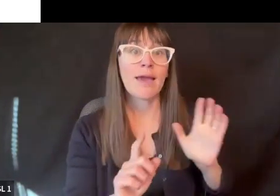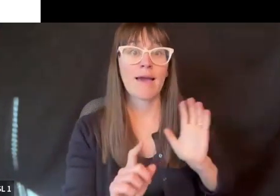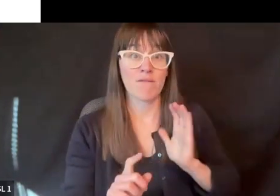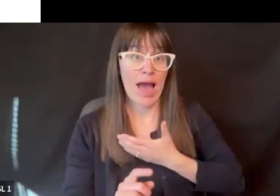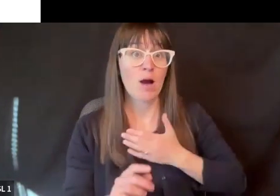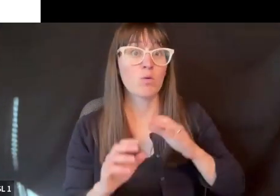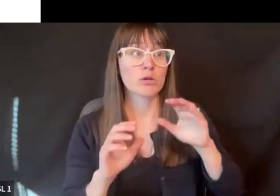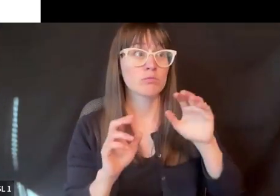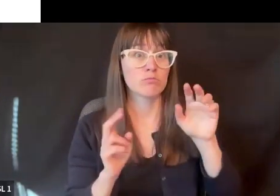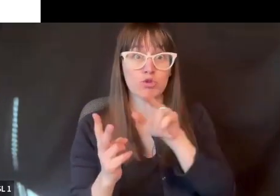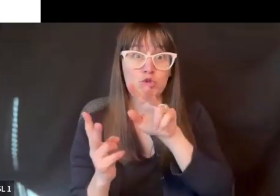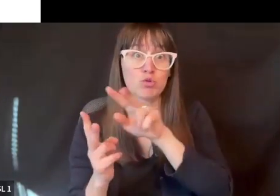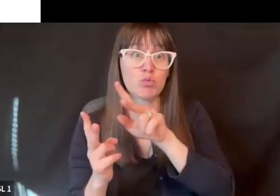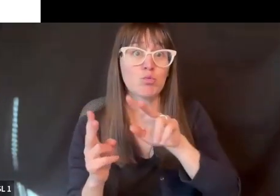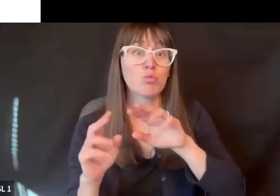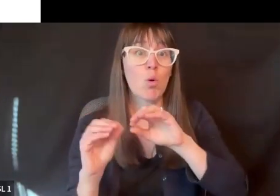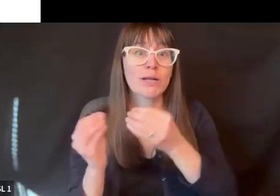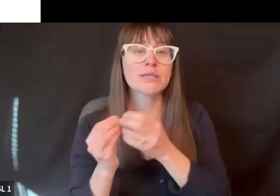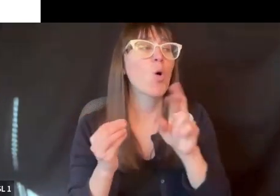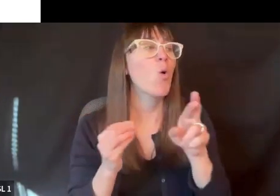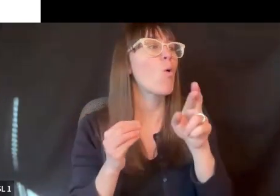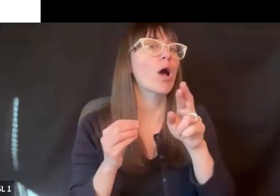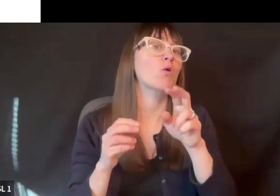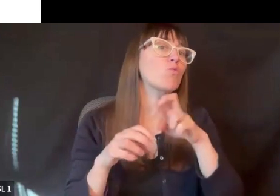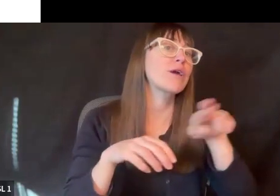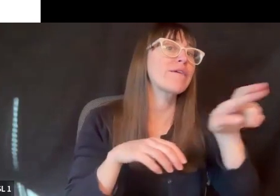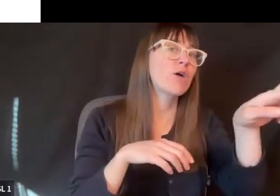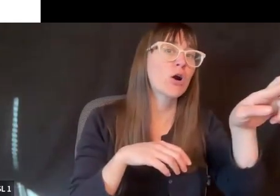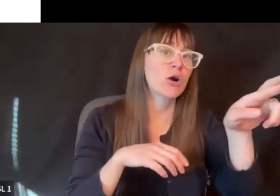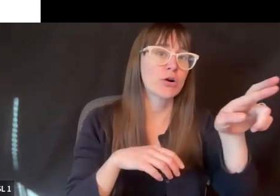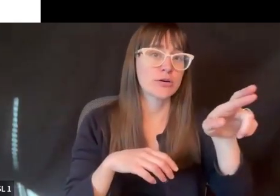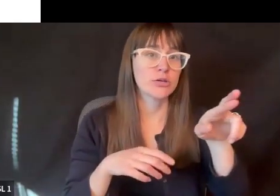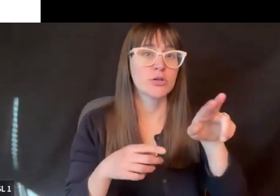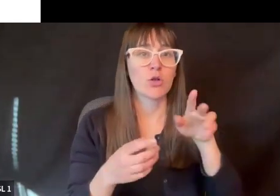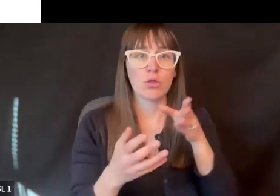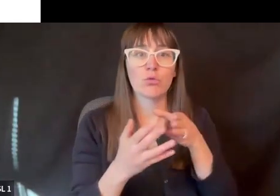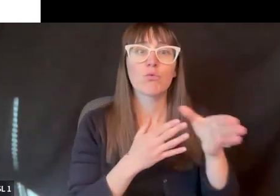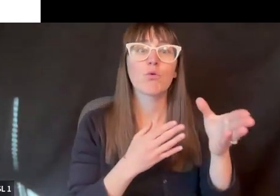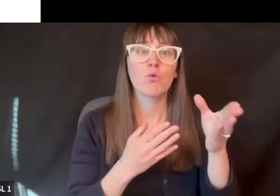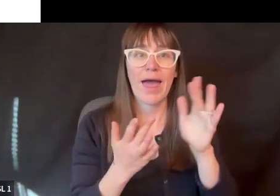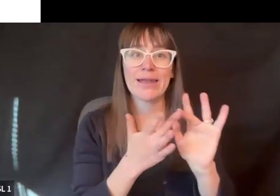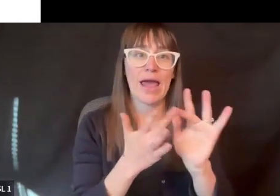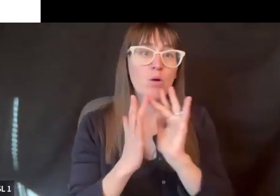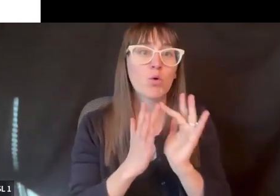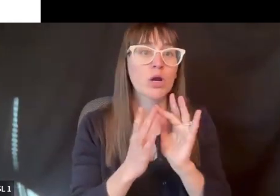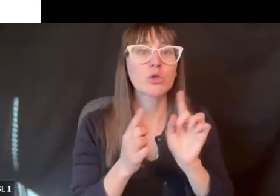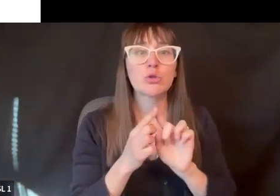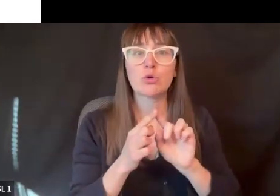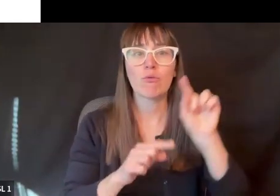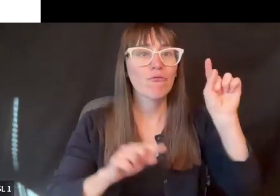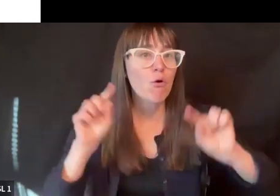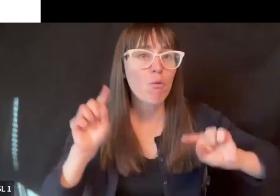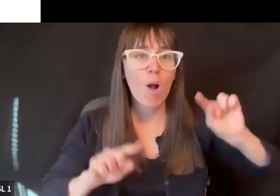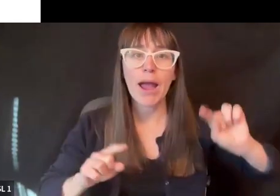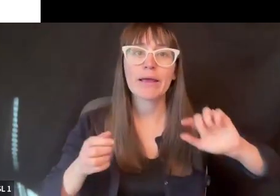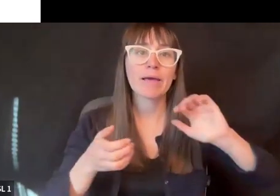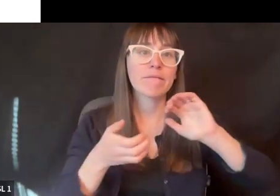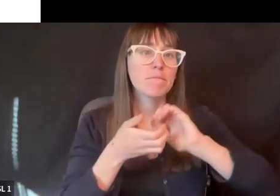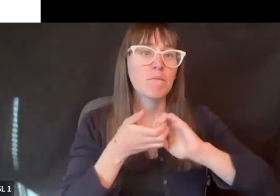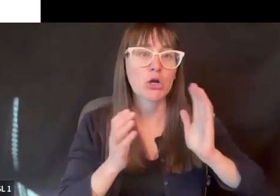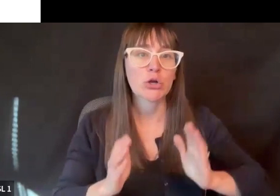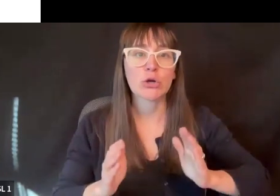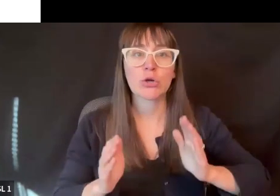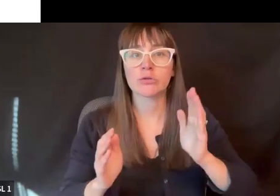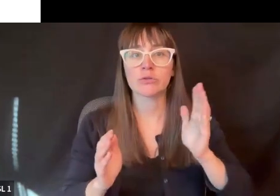directly through our two organizations or referred out through that information and referral network to a variety of